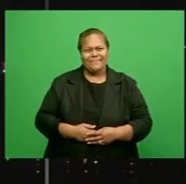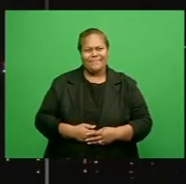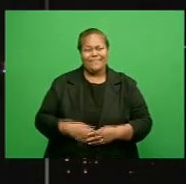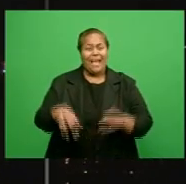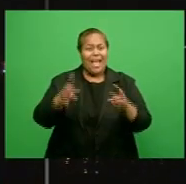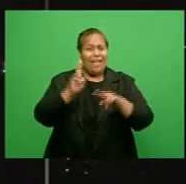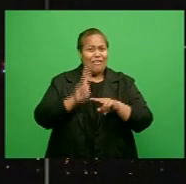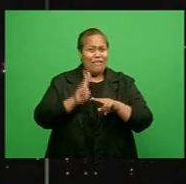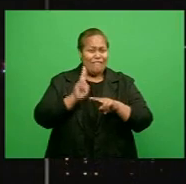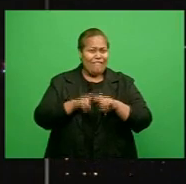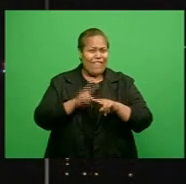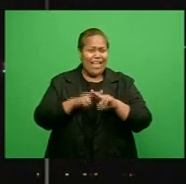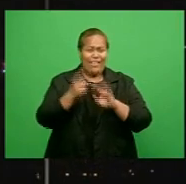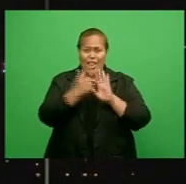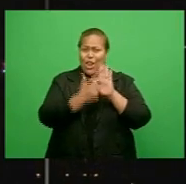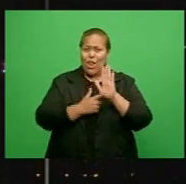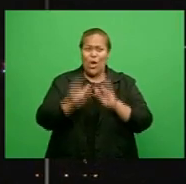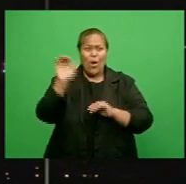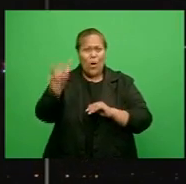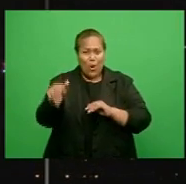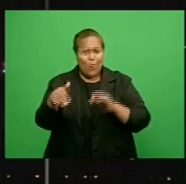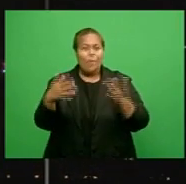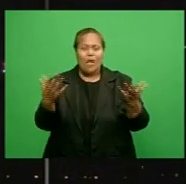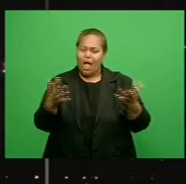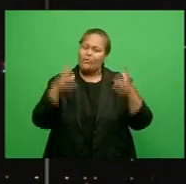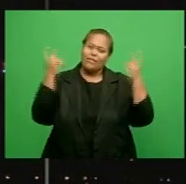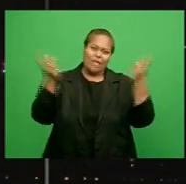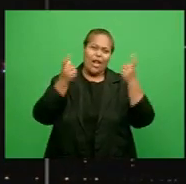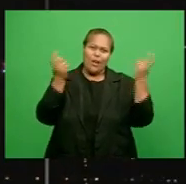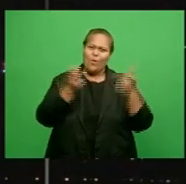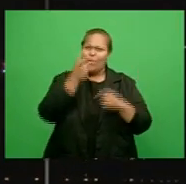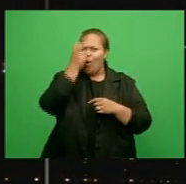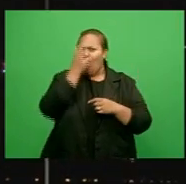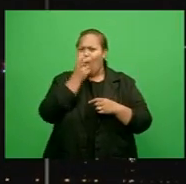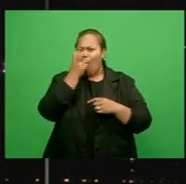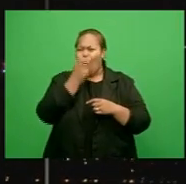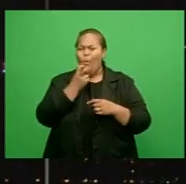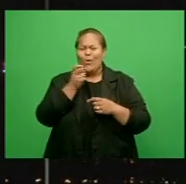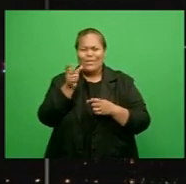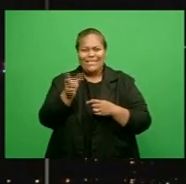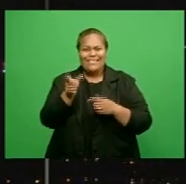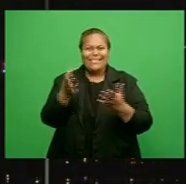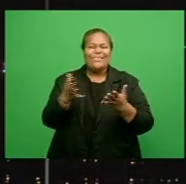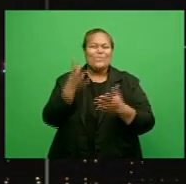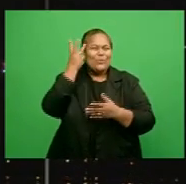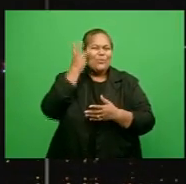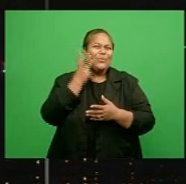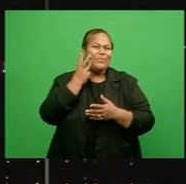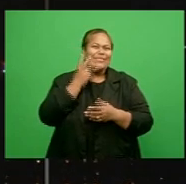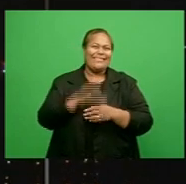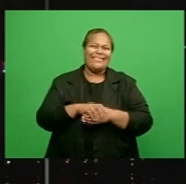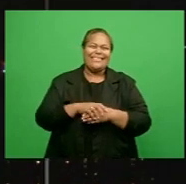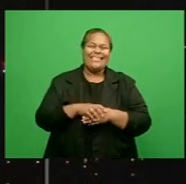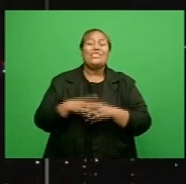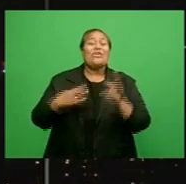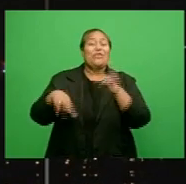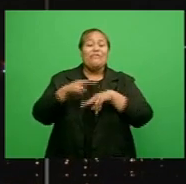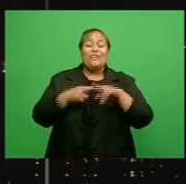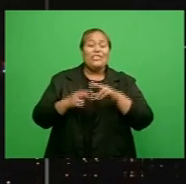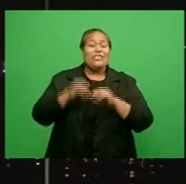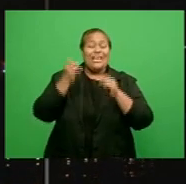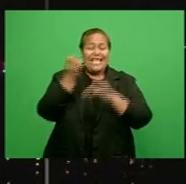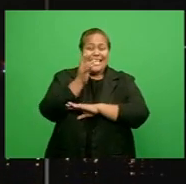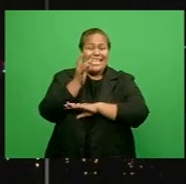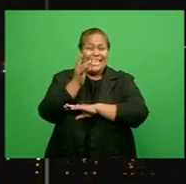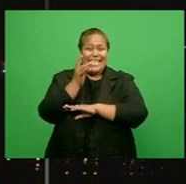Fatherlaw Home will be celebrating the birthday of its oldest resident, Mary Fong, this Saturday, along with Fiji's 50th independence